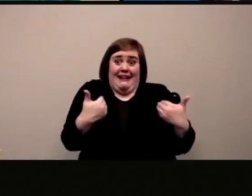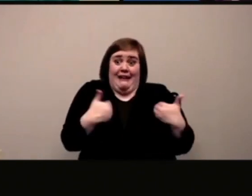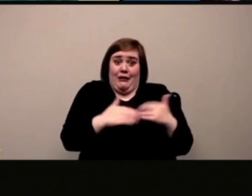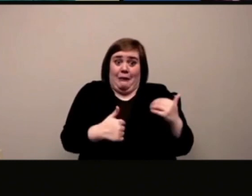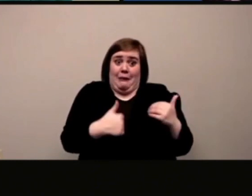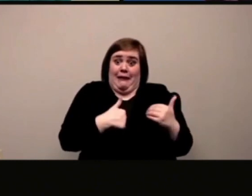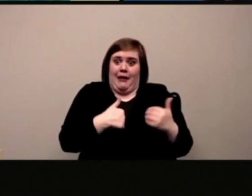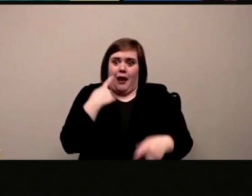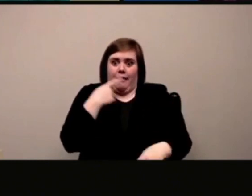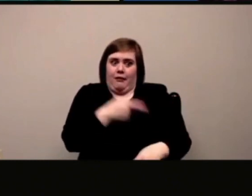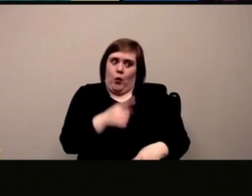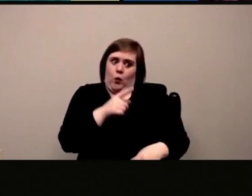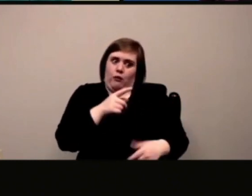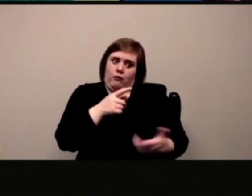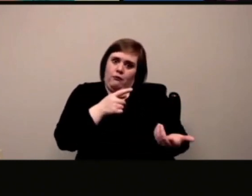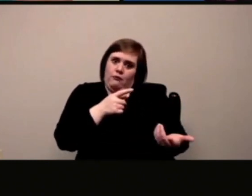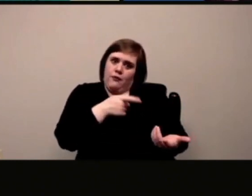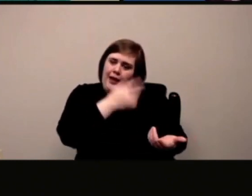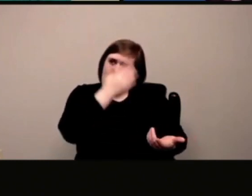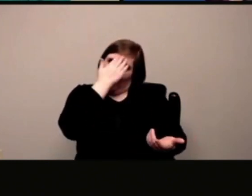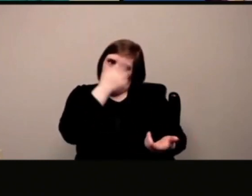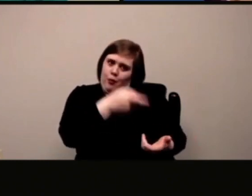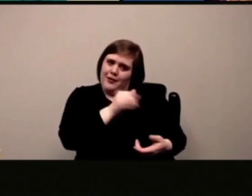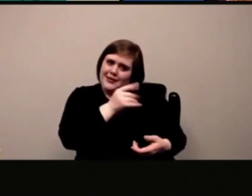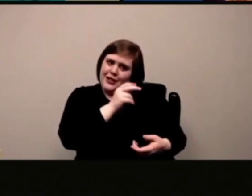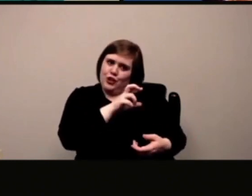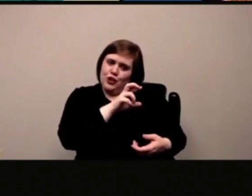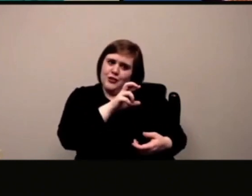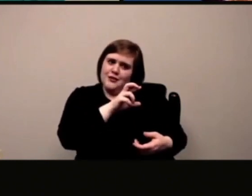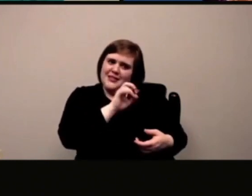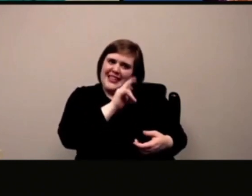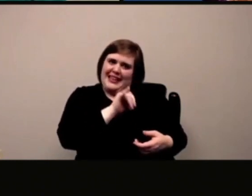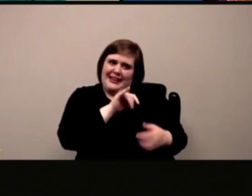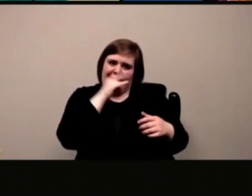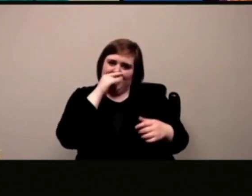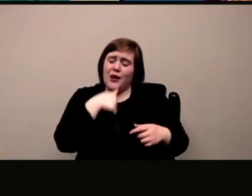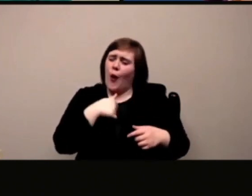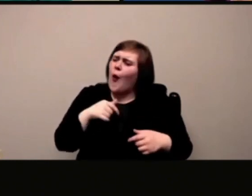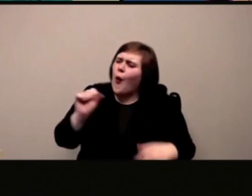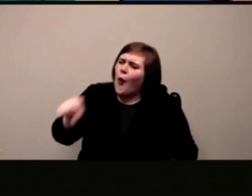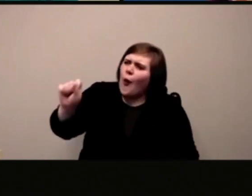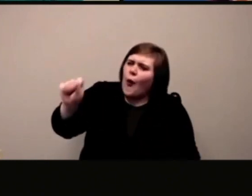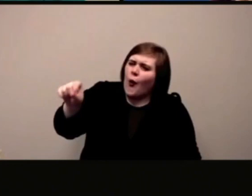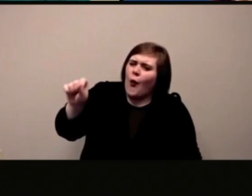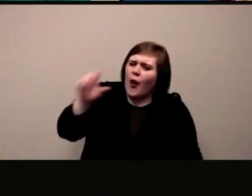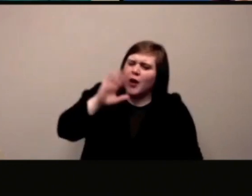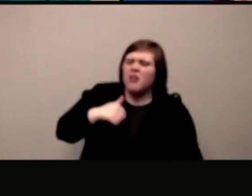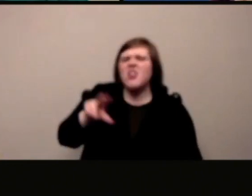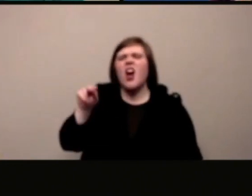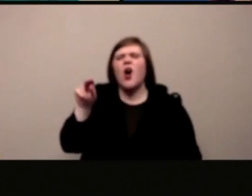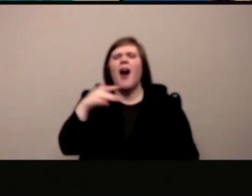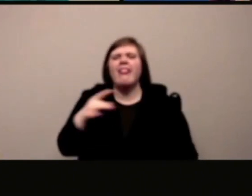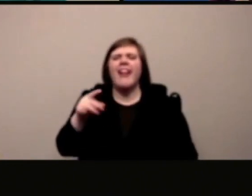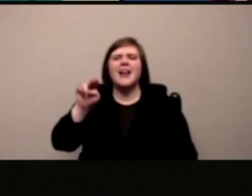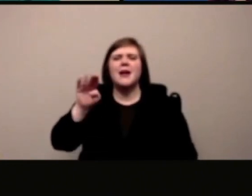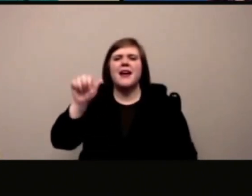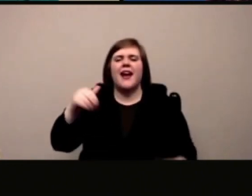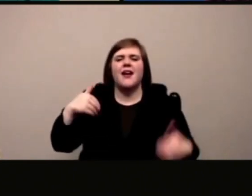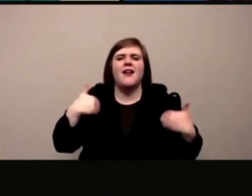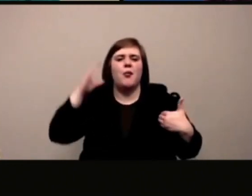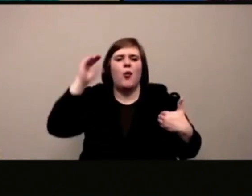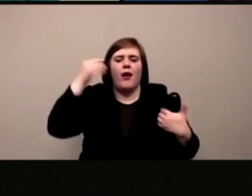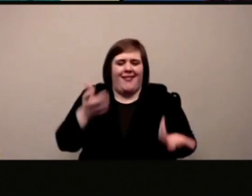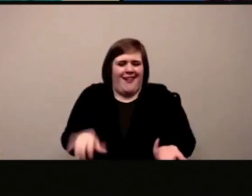thinking that the kids would have related to these inner city kids would have said Kendrick Lamar, but they're like, no, I like NBA Youngboy. So you have to